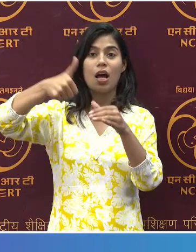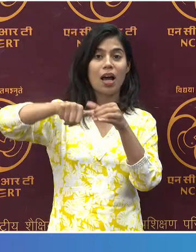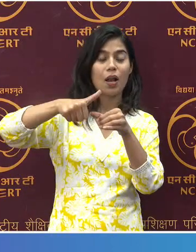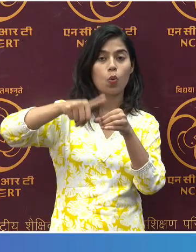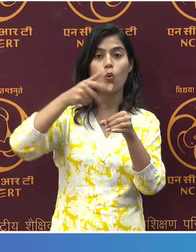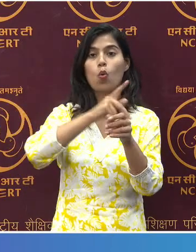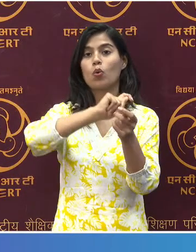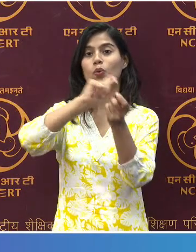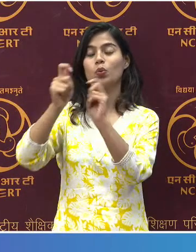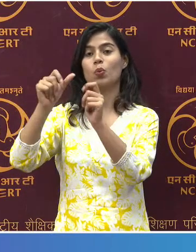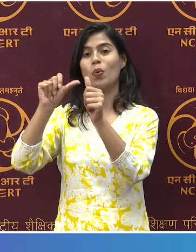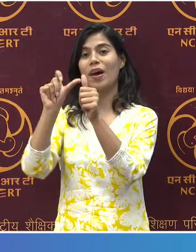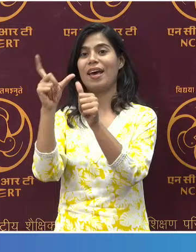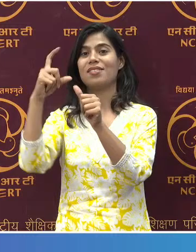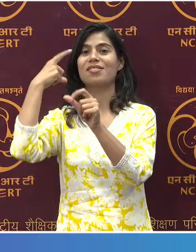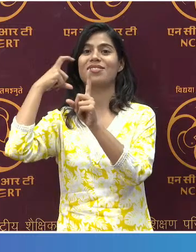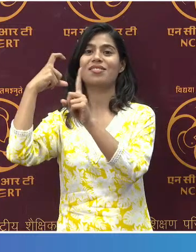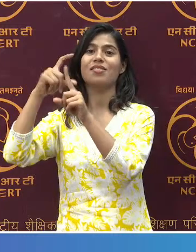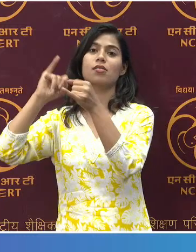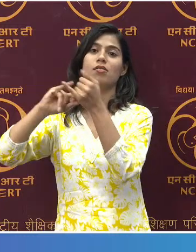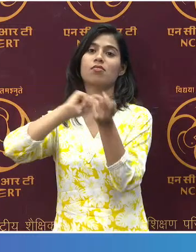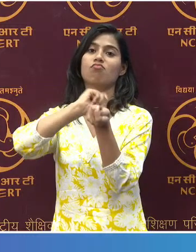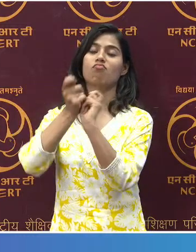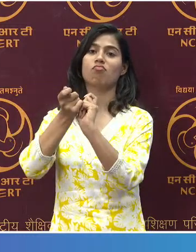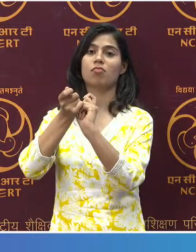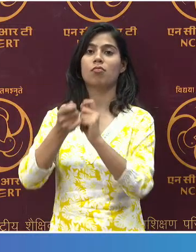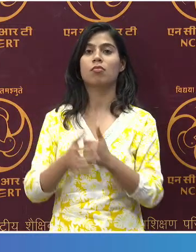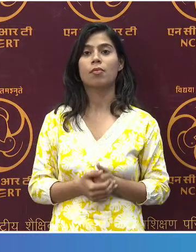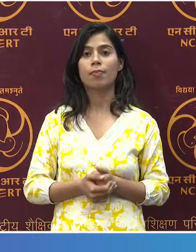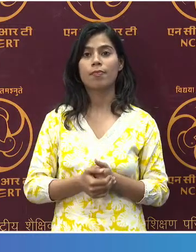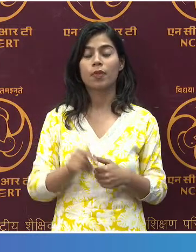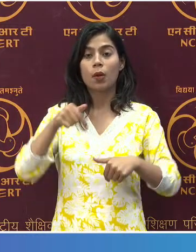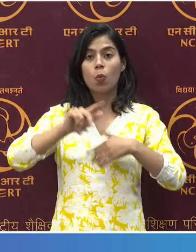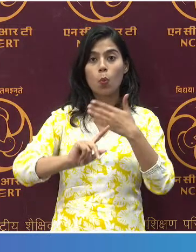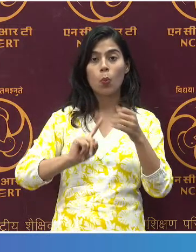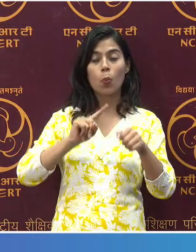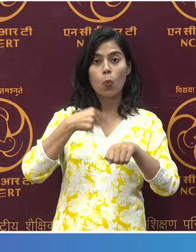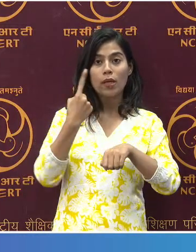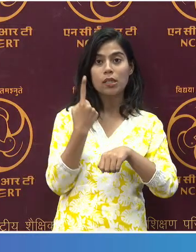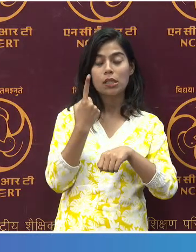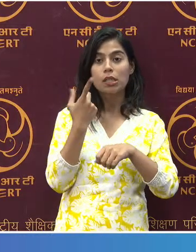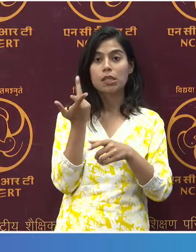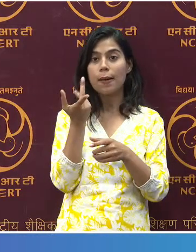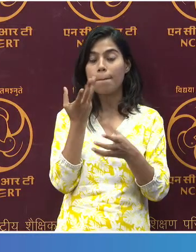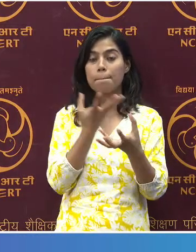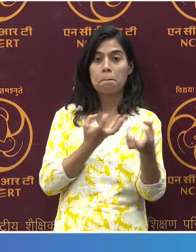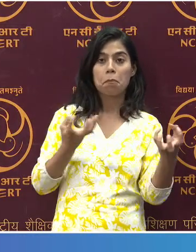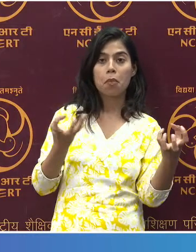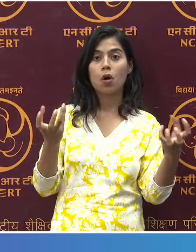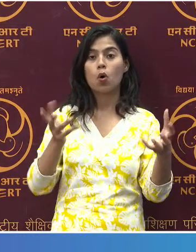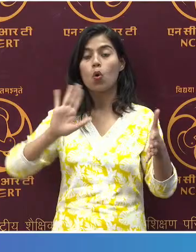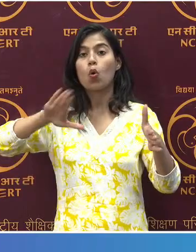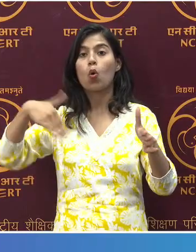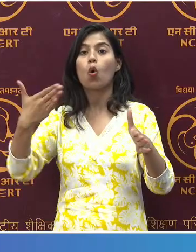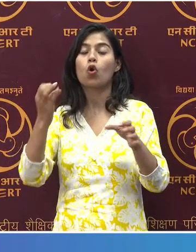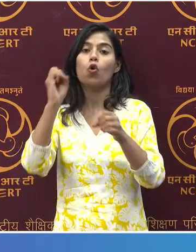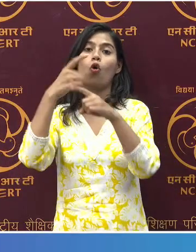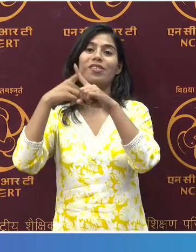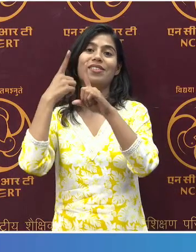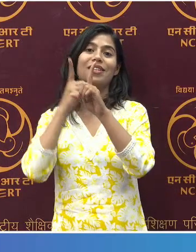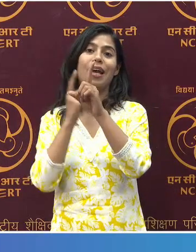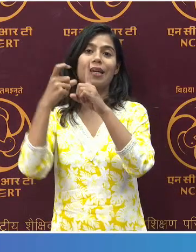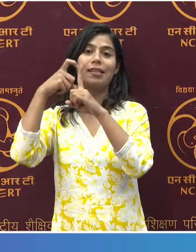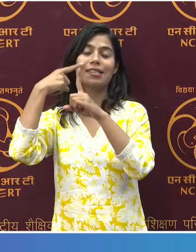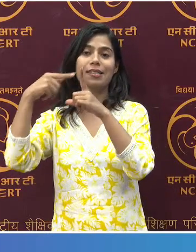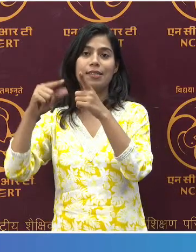acids. That is adding oxygen to the starting material. Hence, they are known as oxidizing agents. Right. And